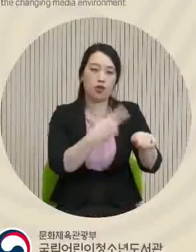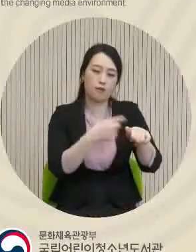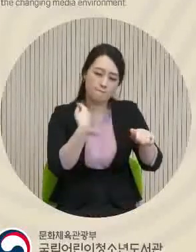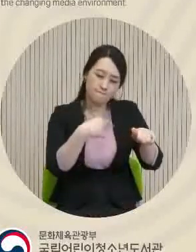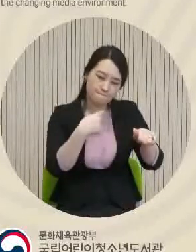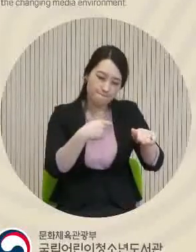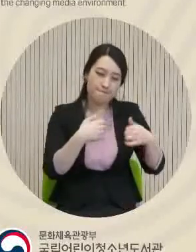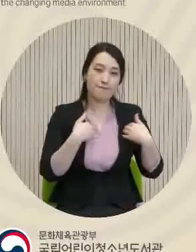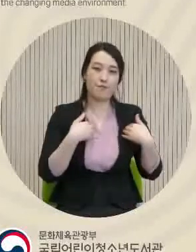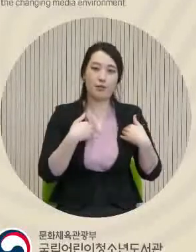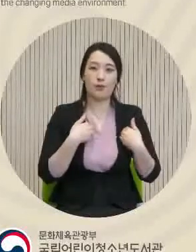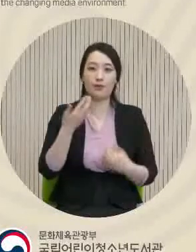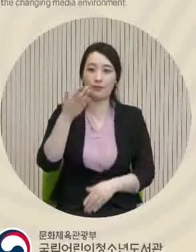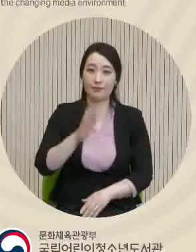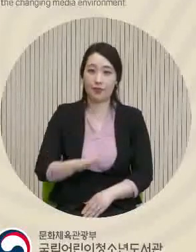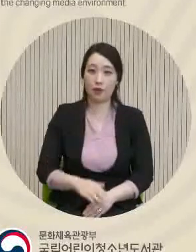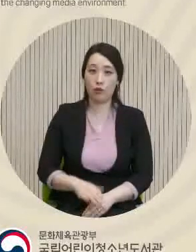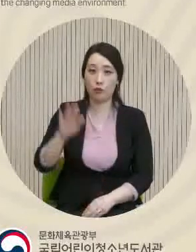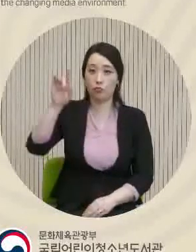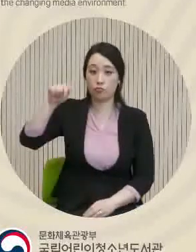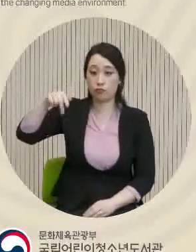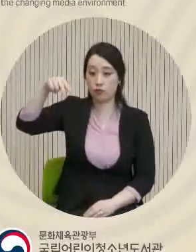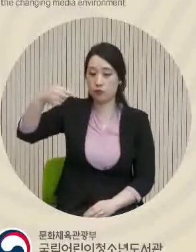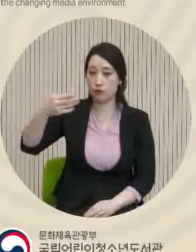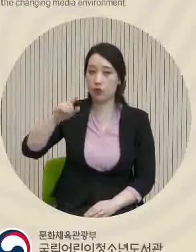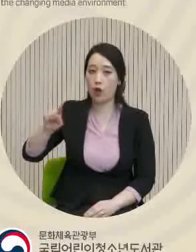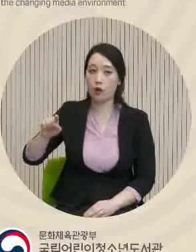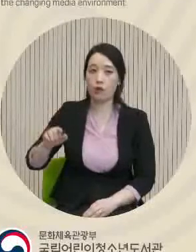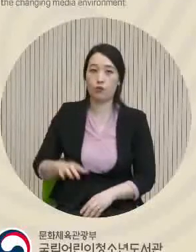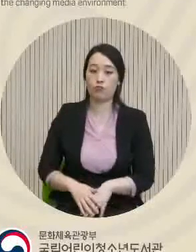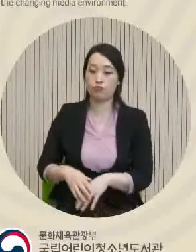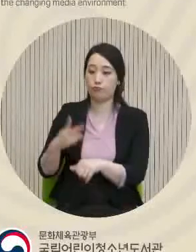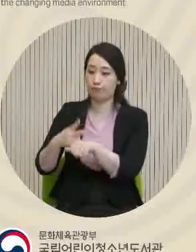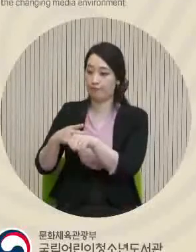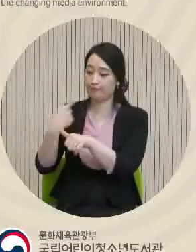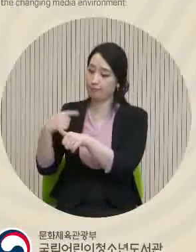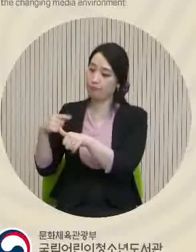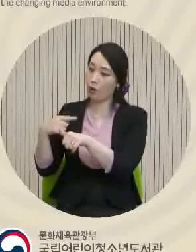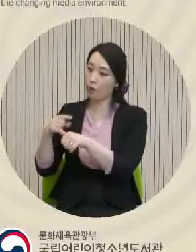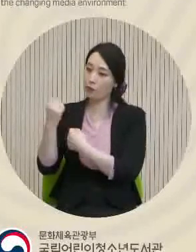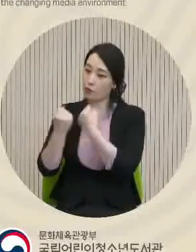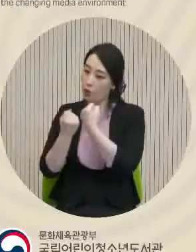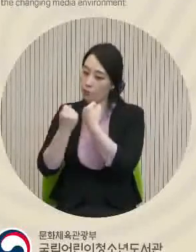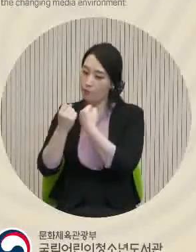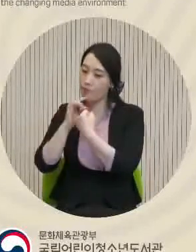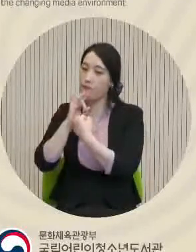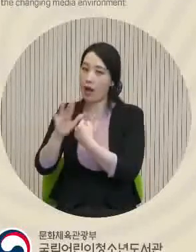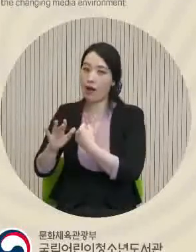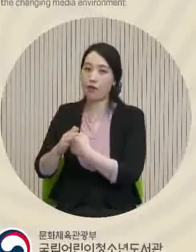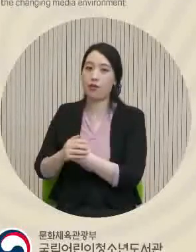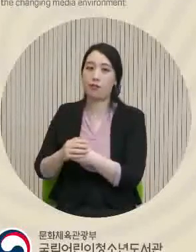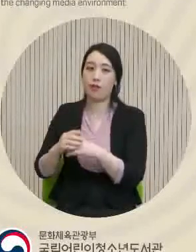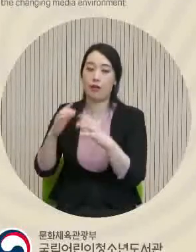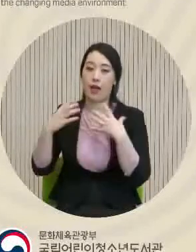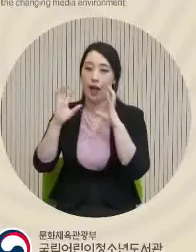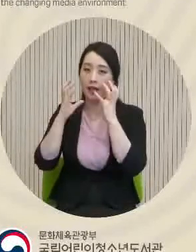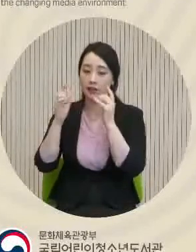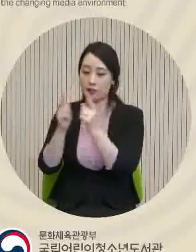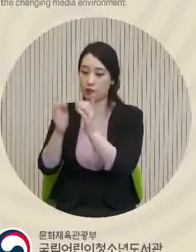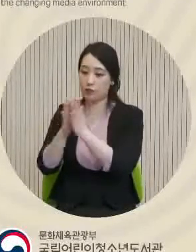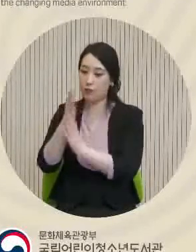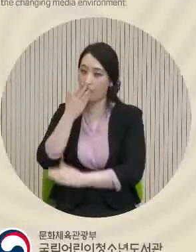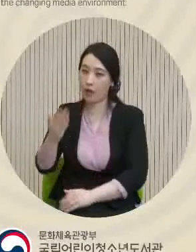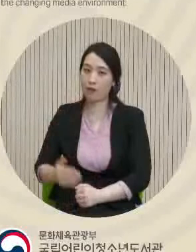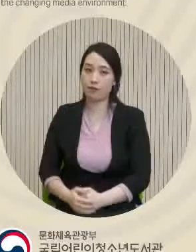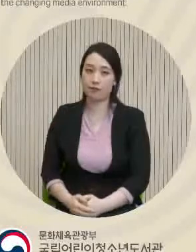the careful guide of teachers, but a simple guide can help children make a